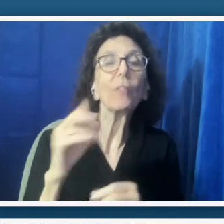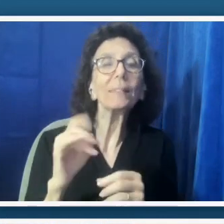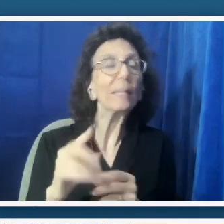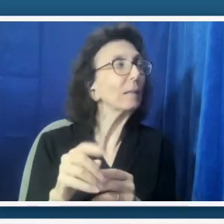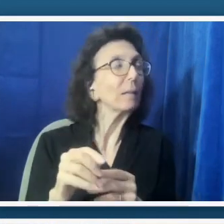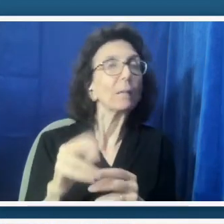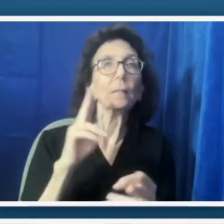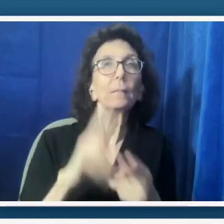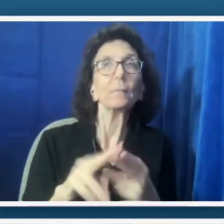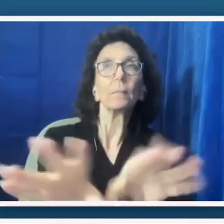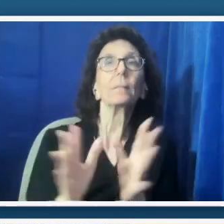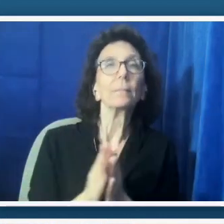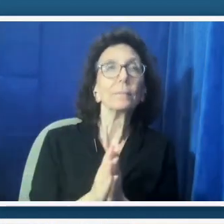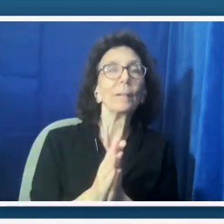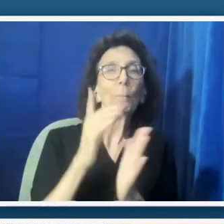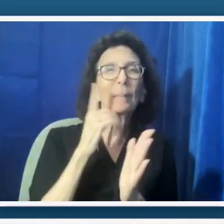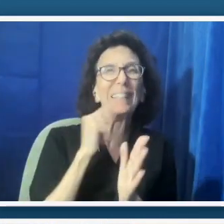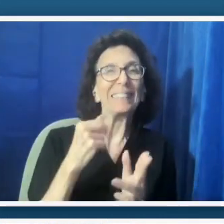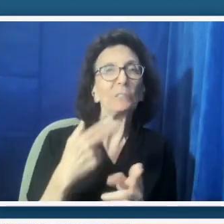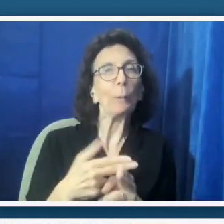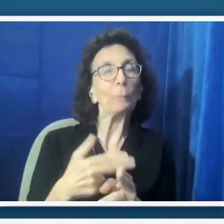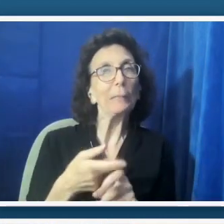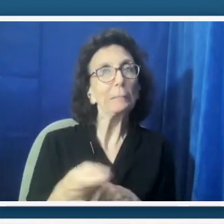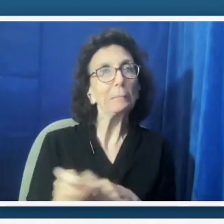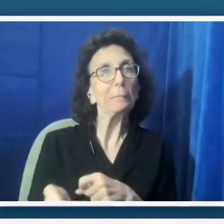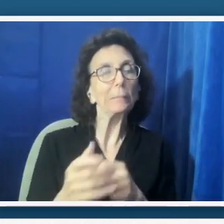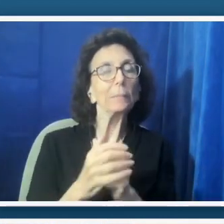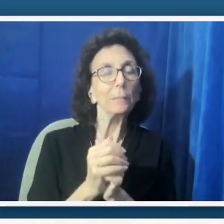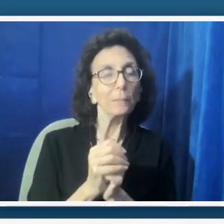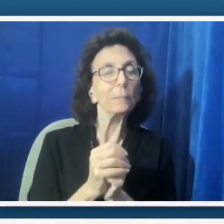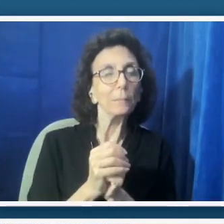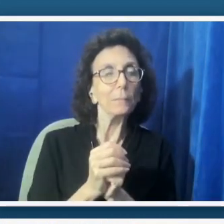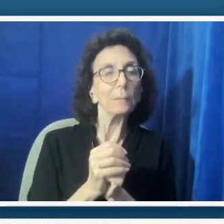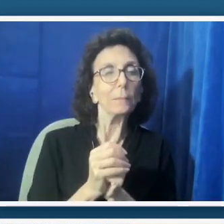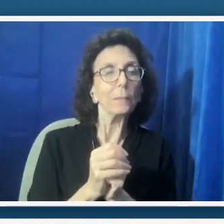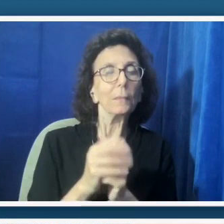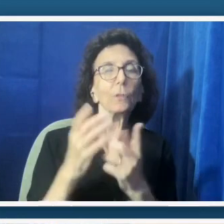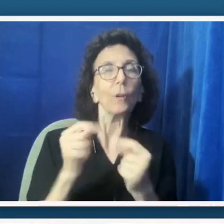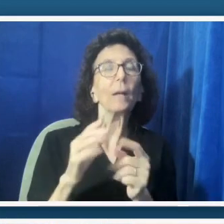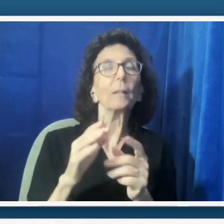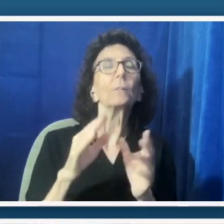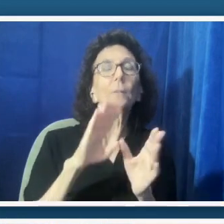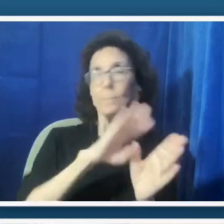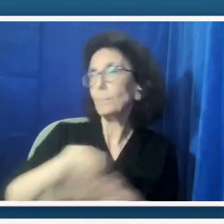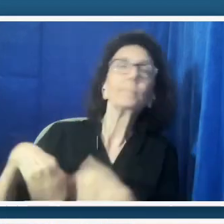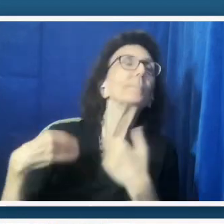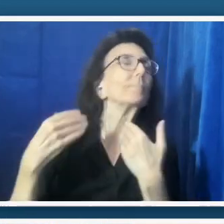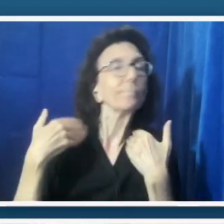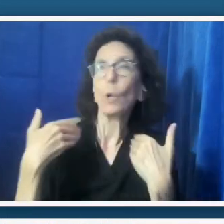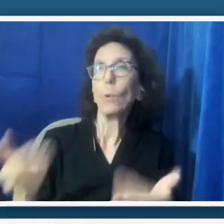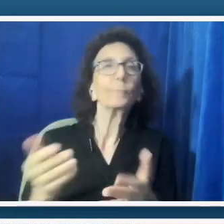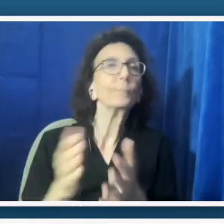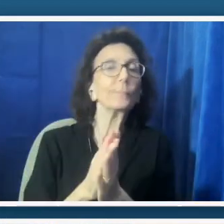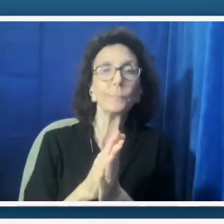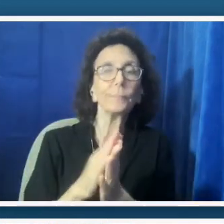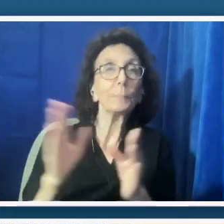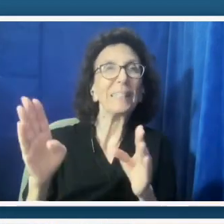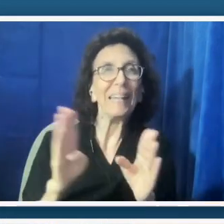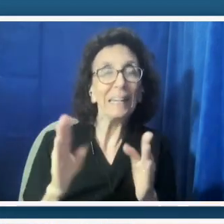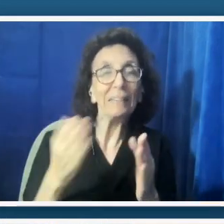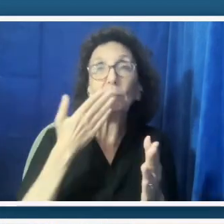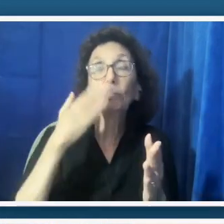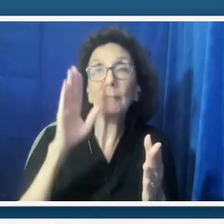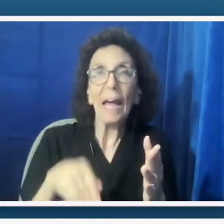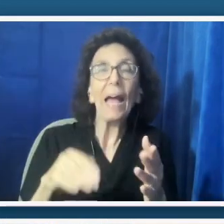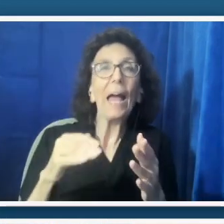possible because of his reputation, and trying to, move past his behavior